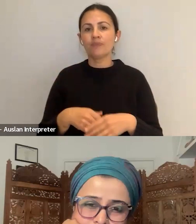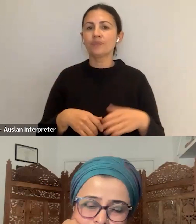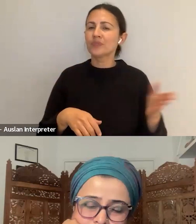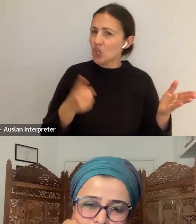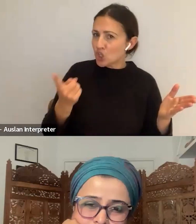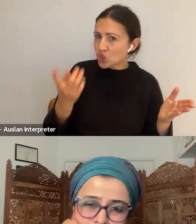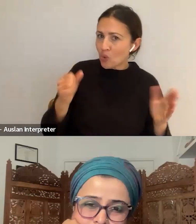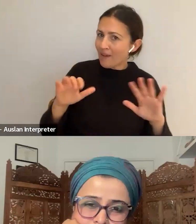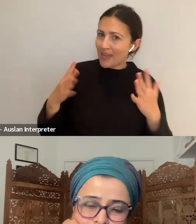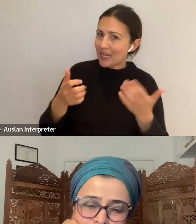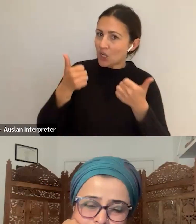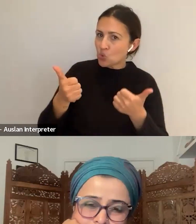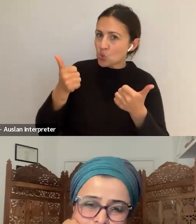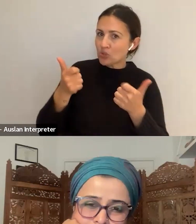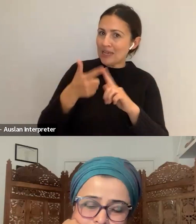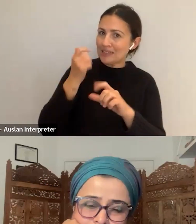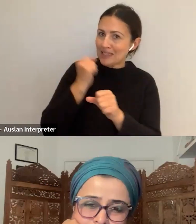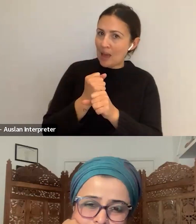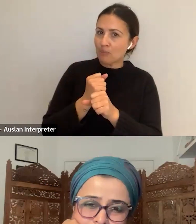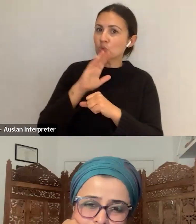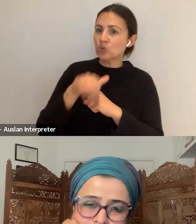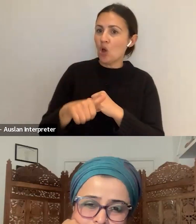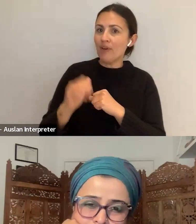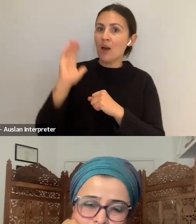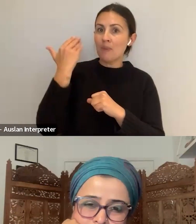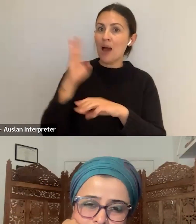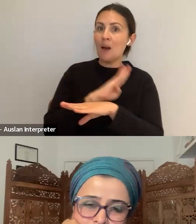or alternative boards that you've both been on where